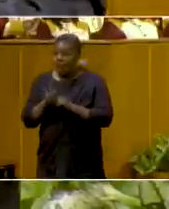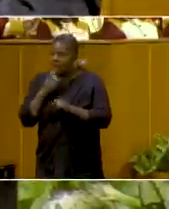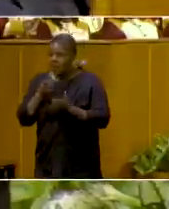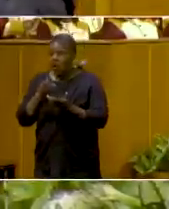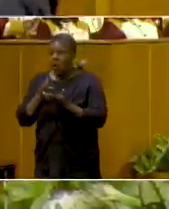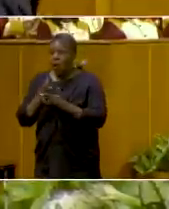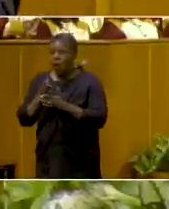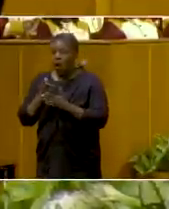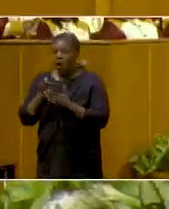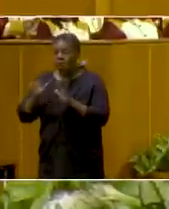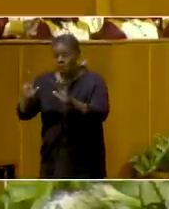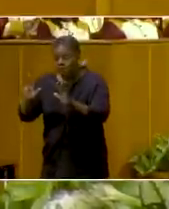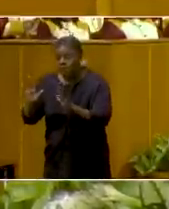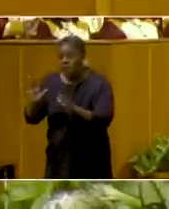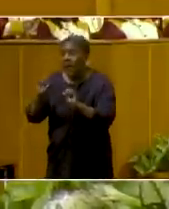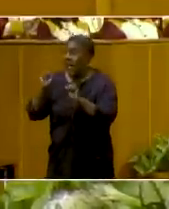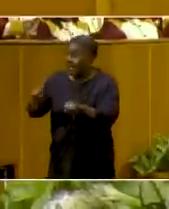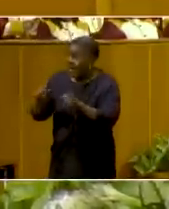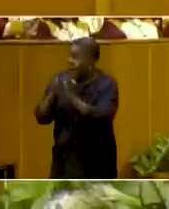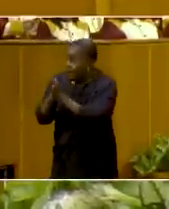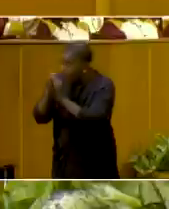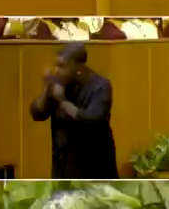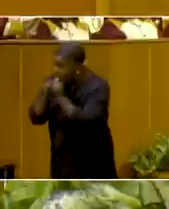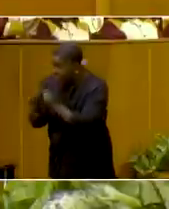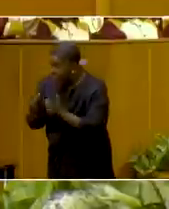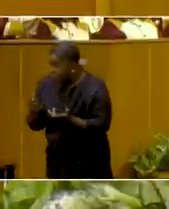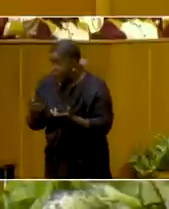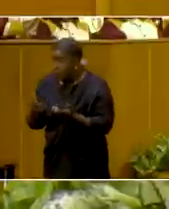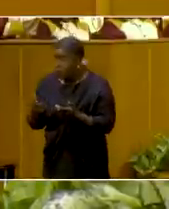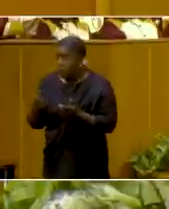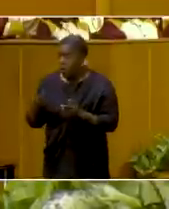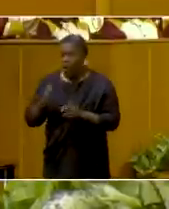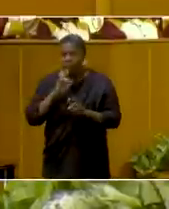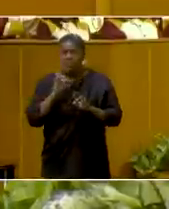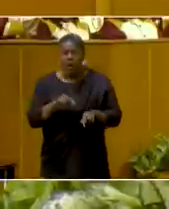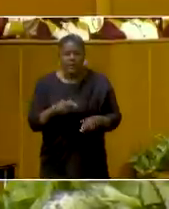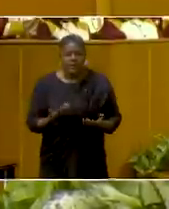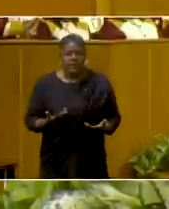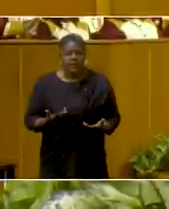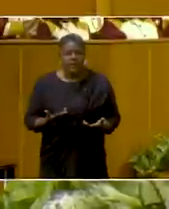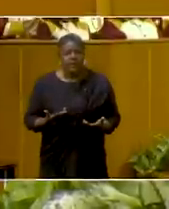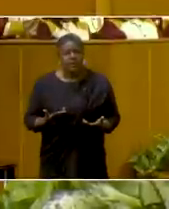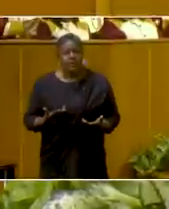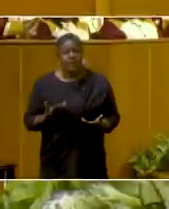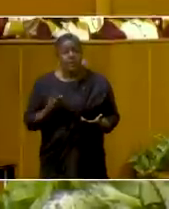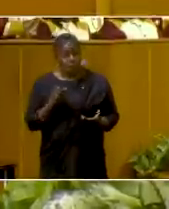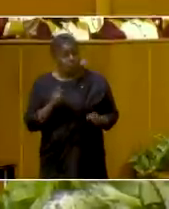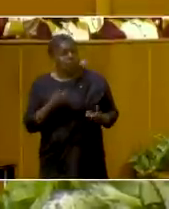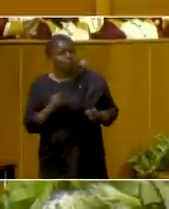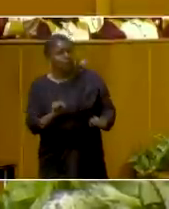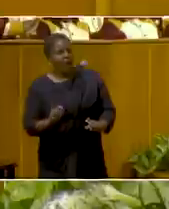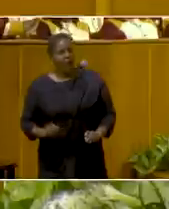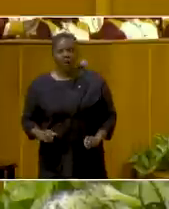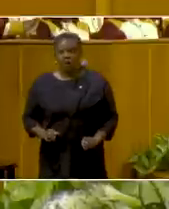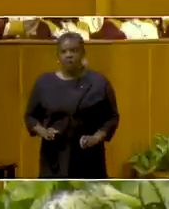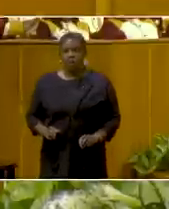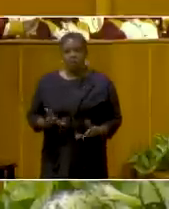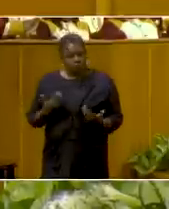all that I knew to say. I said, can I pray with you? Her response, you can try.